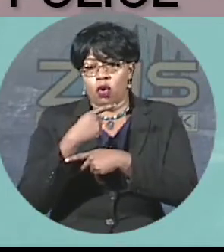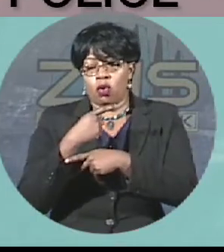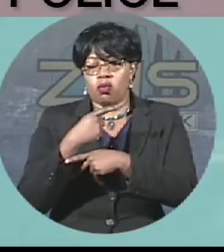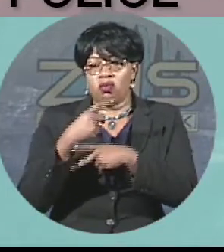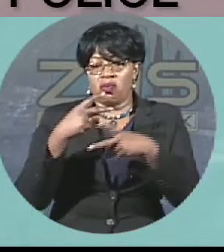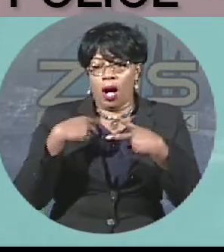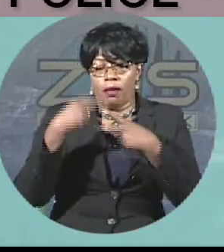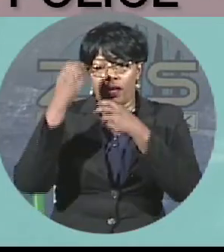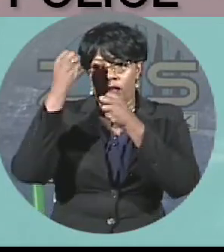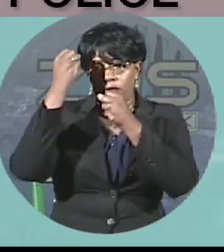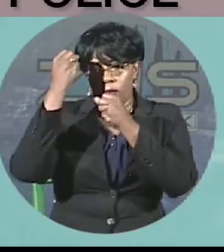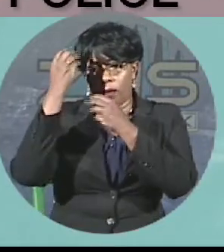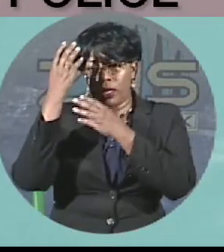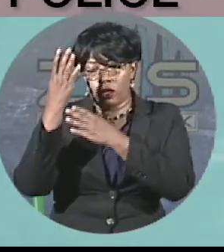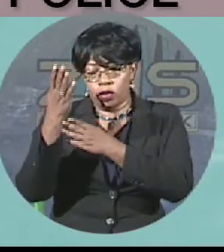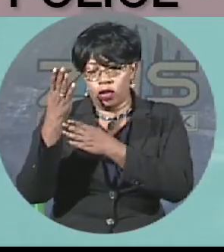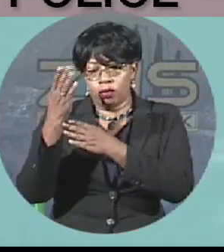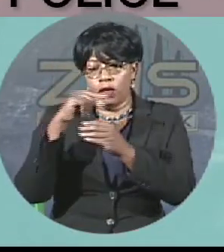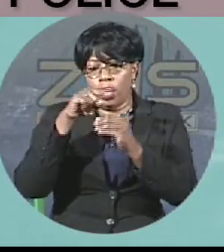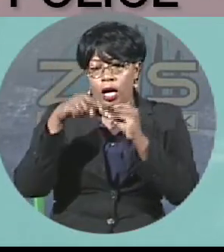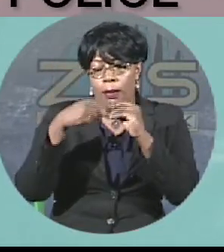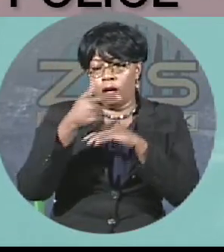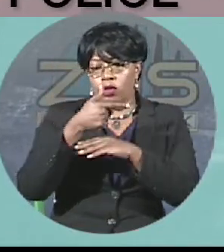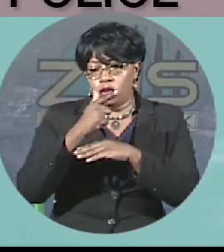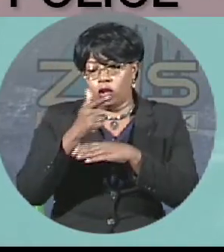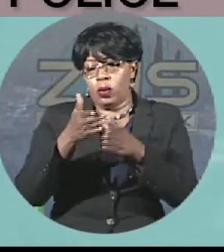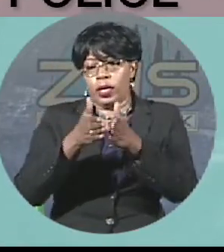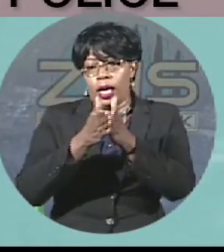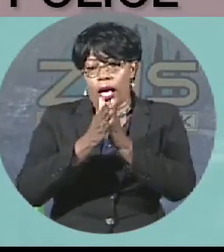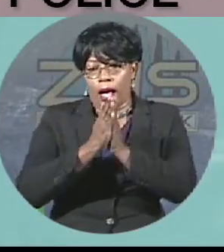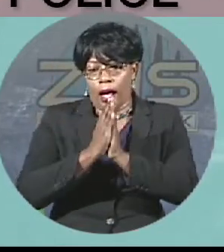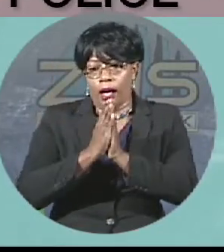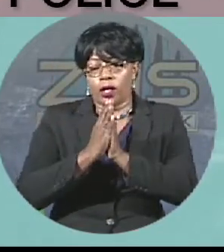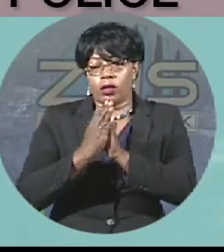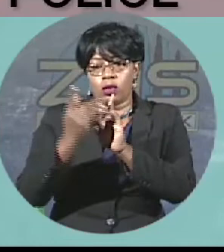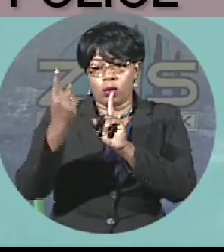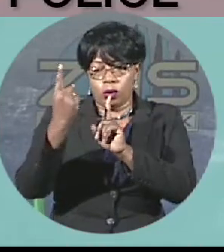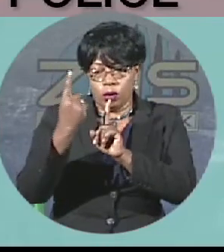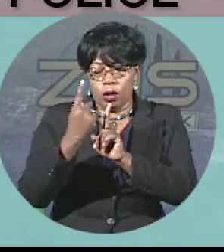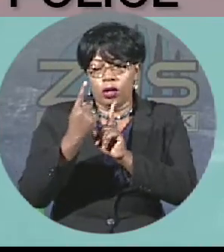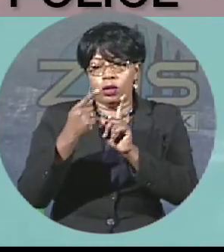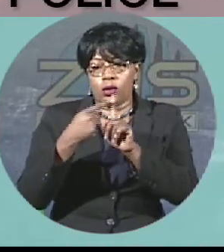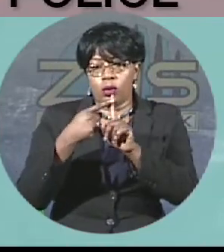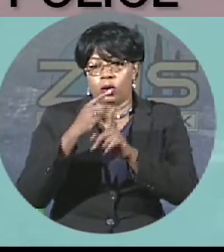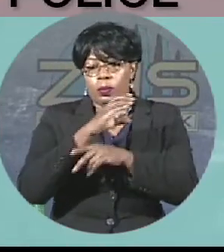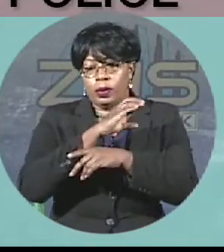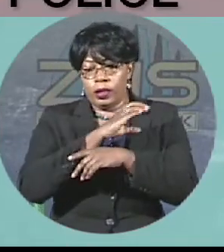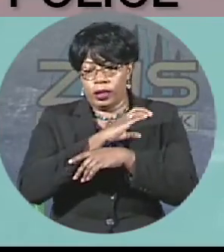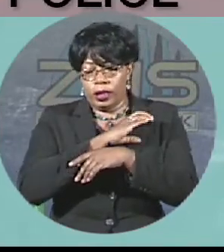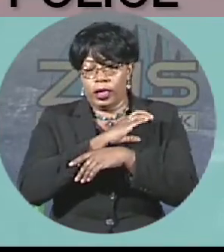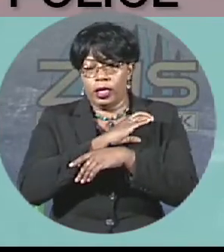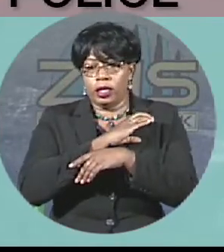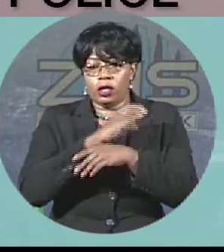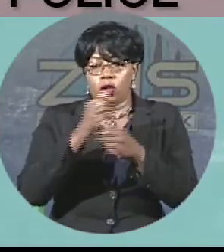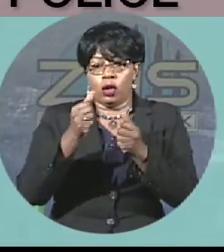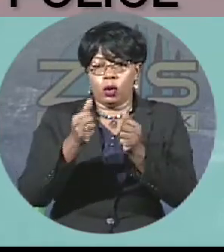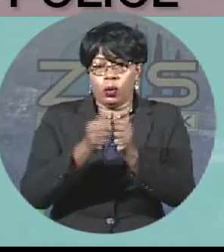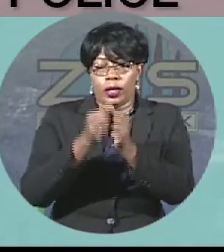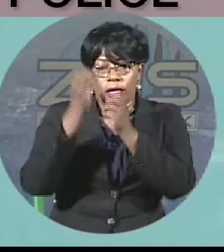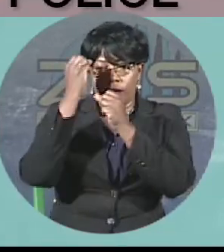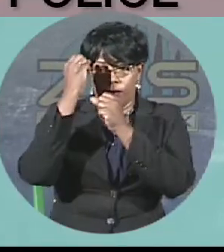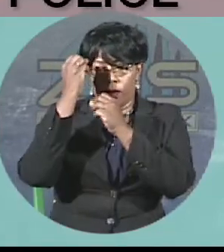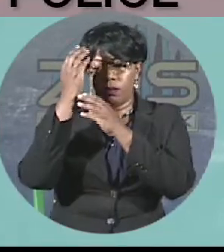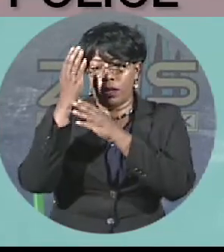information regarding the shooting, and we are asking you to come forward with that information, that piece of information that you have that